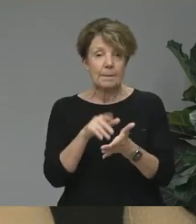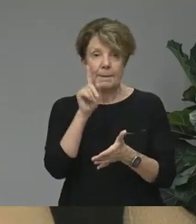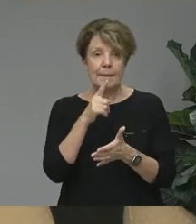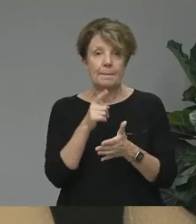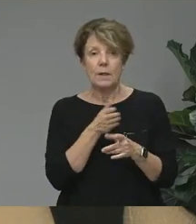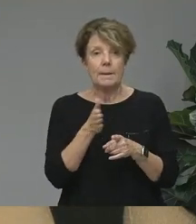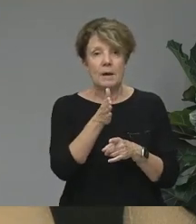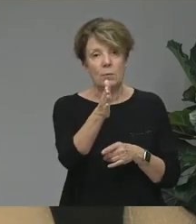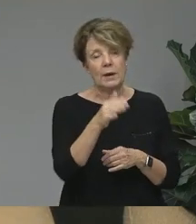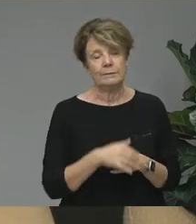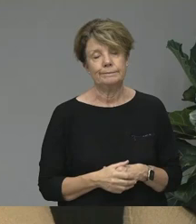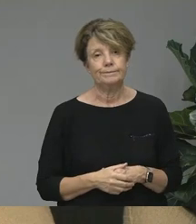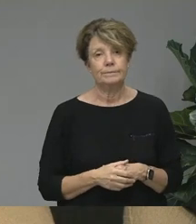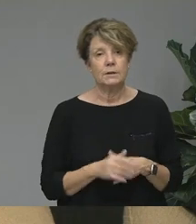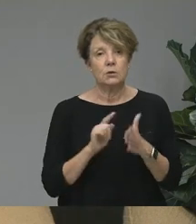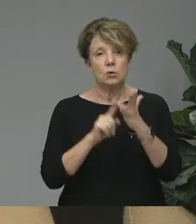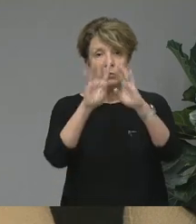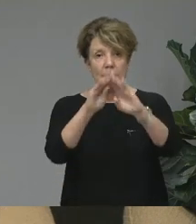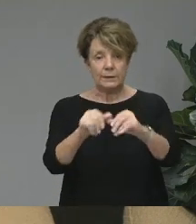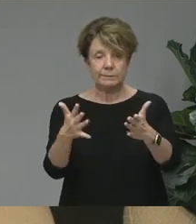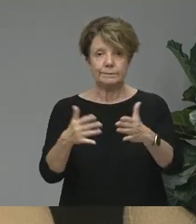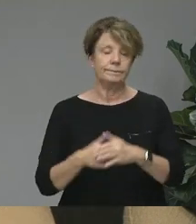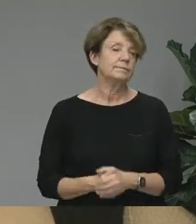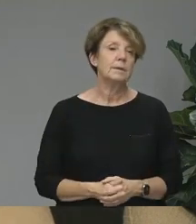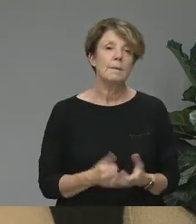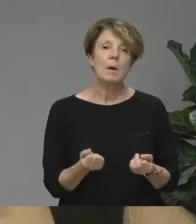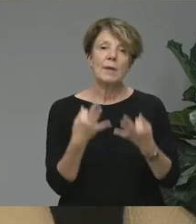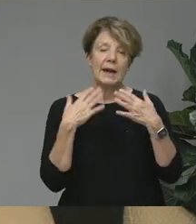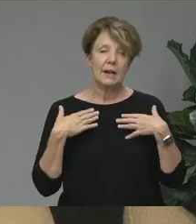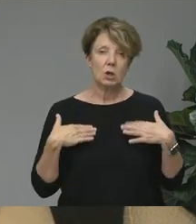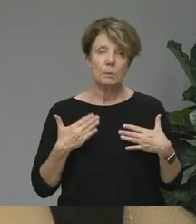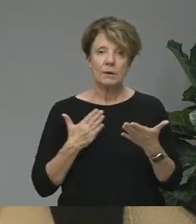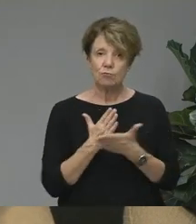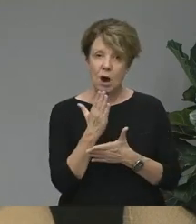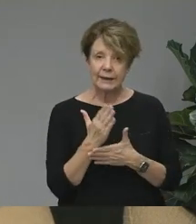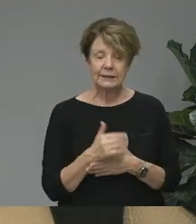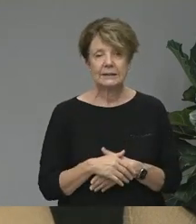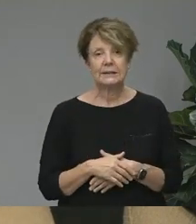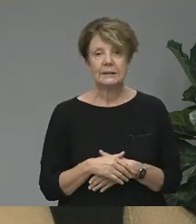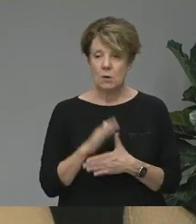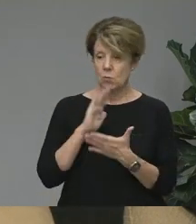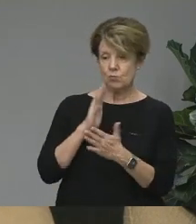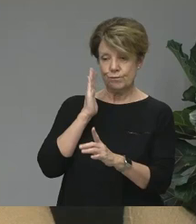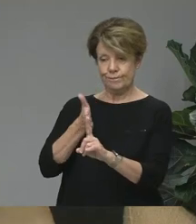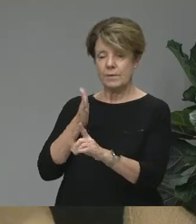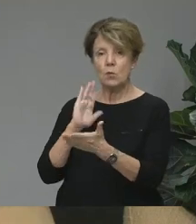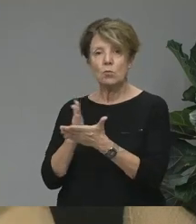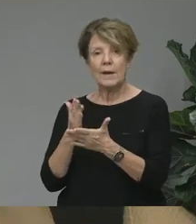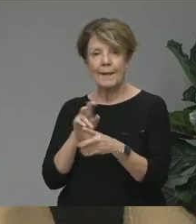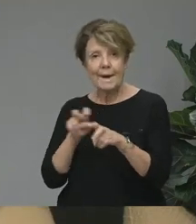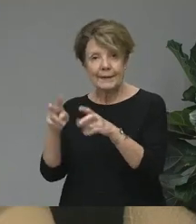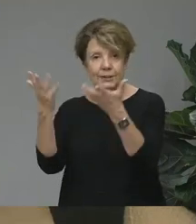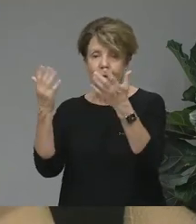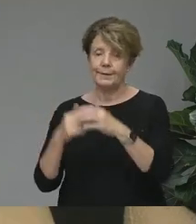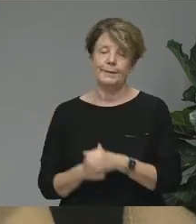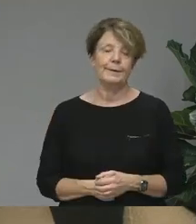their pathway to resolution. But without a human rights cause of action, then we have